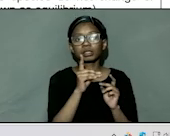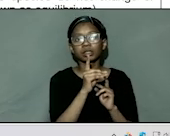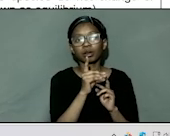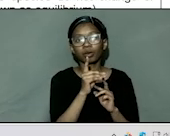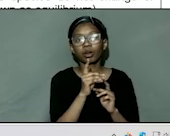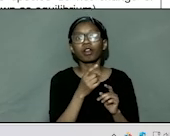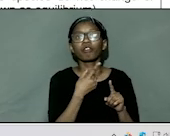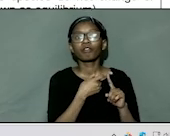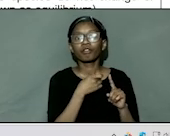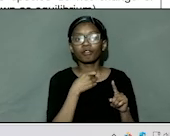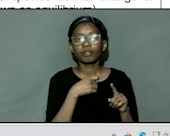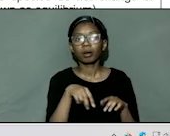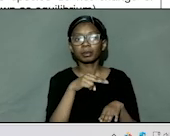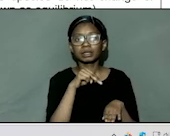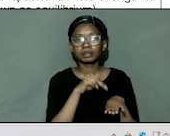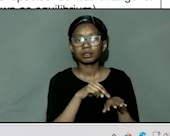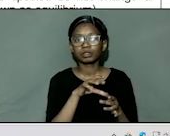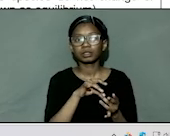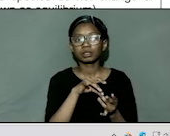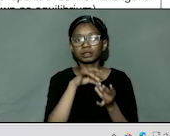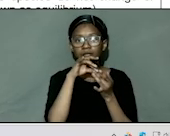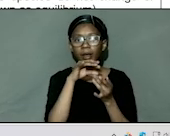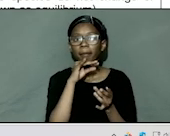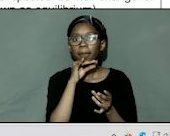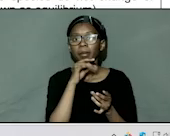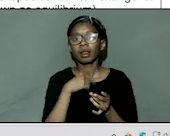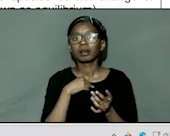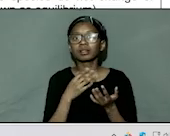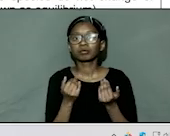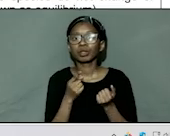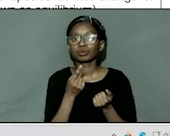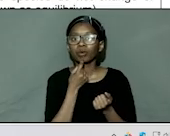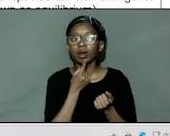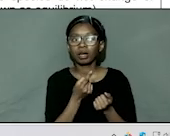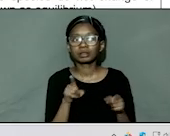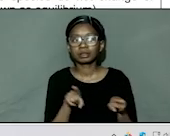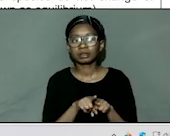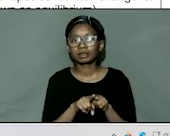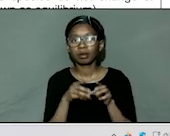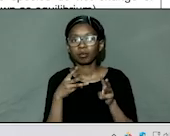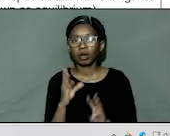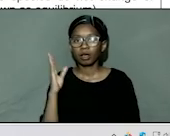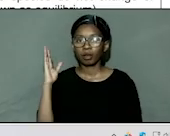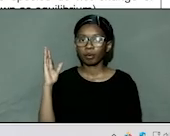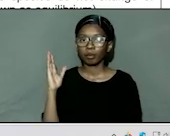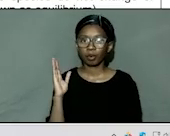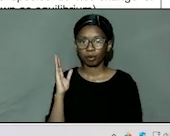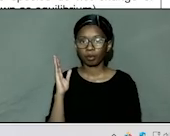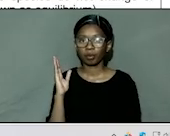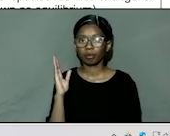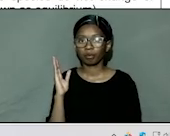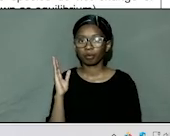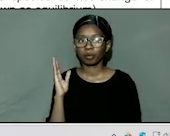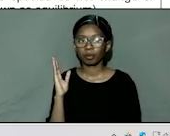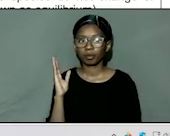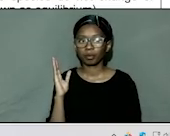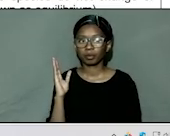like that, it means we would expect you to answer it exactly as it is on the examination